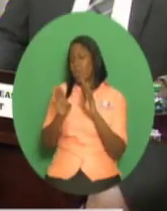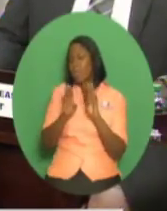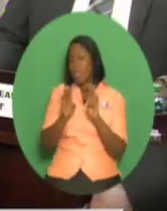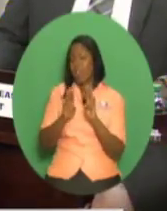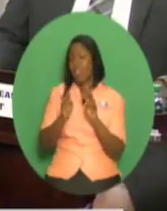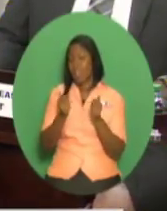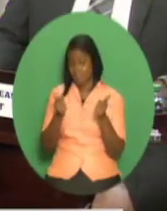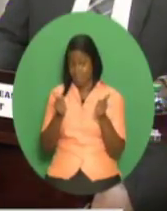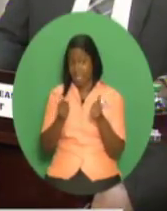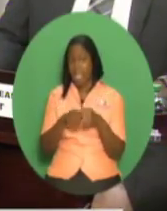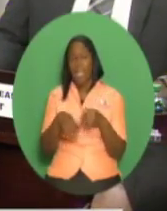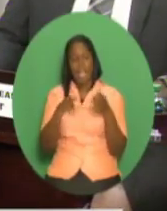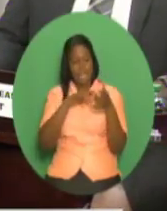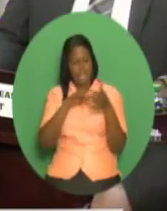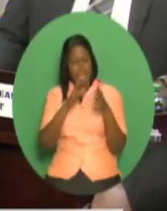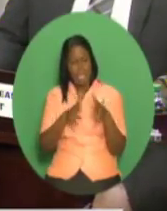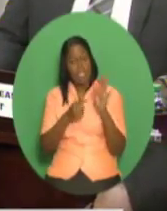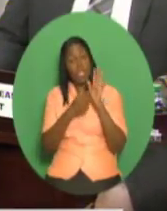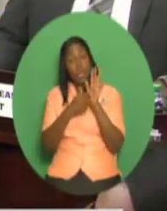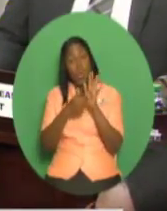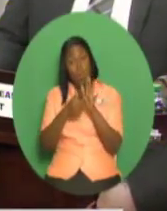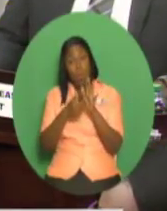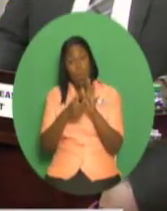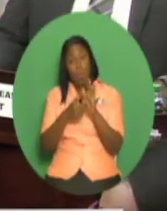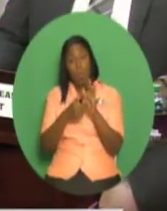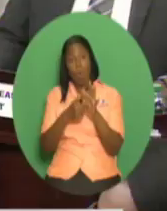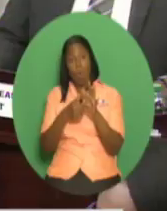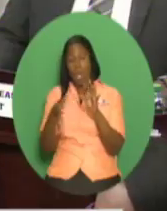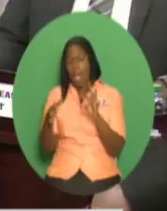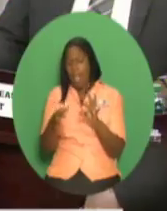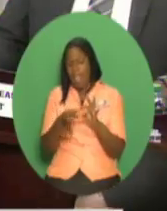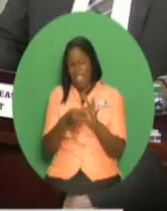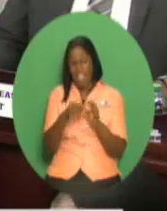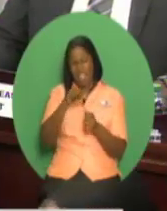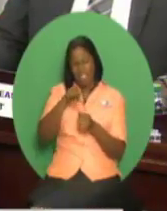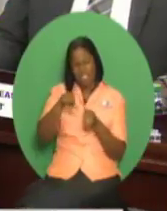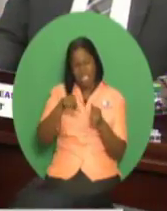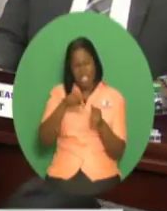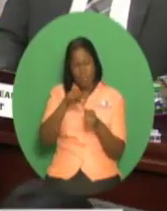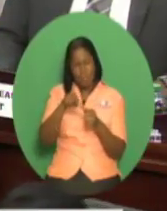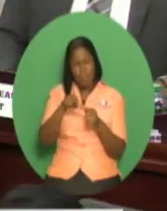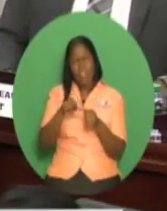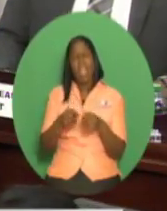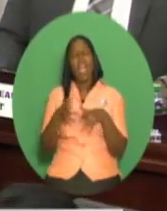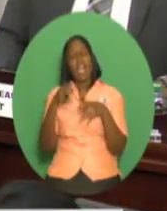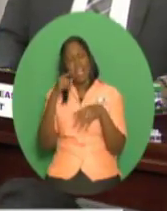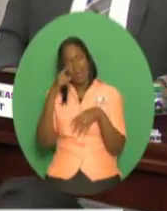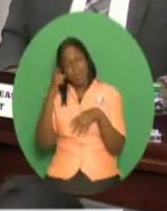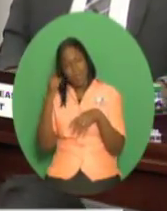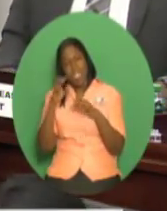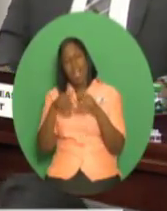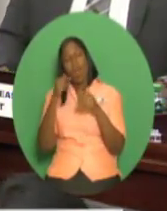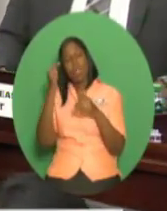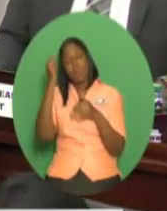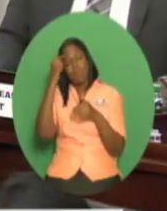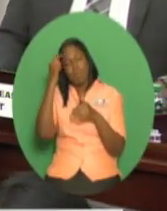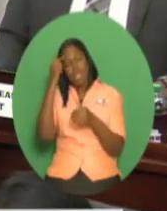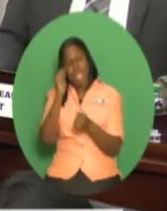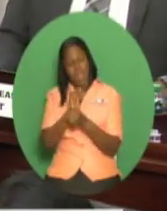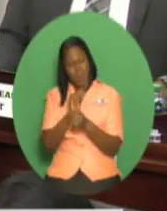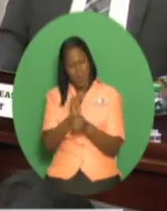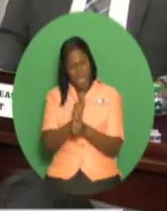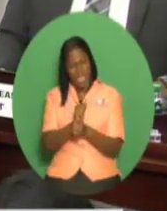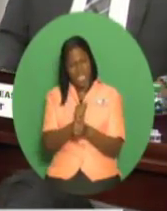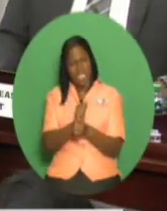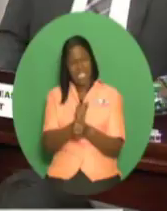that there is that connection in which, where the brain operates, and that is exemplified and